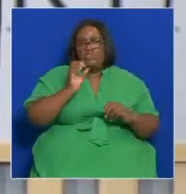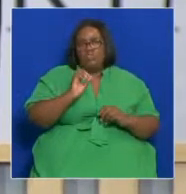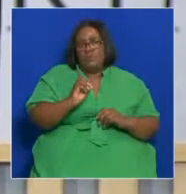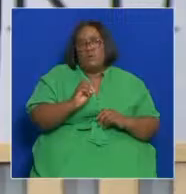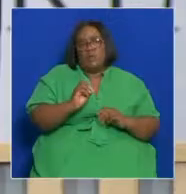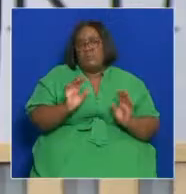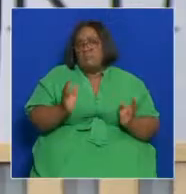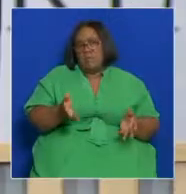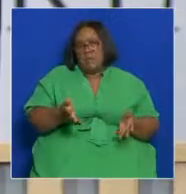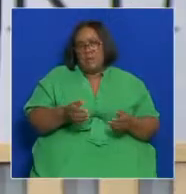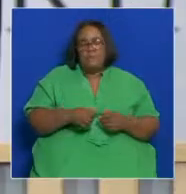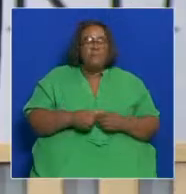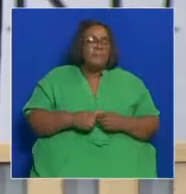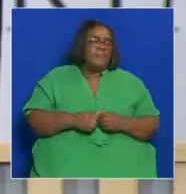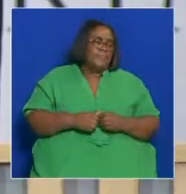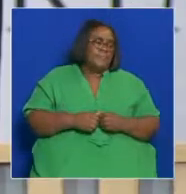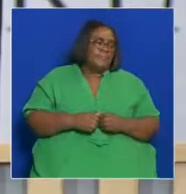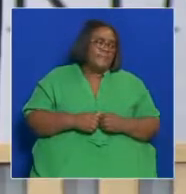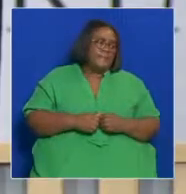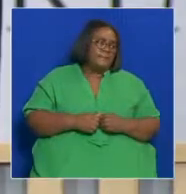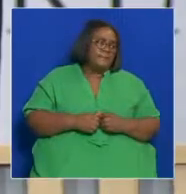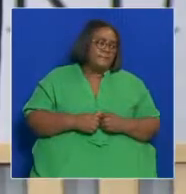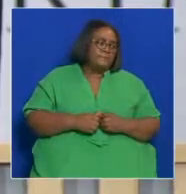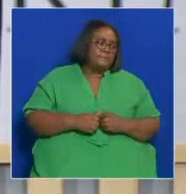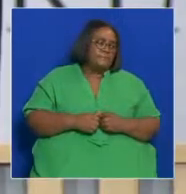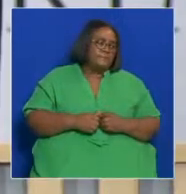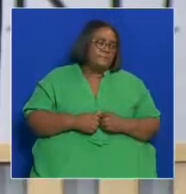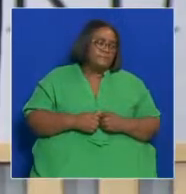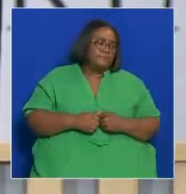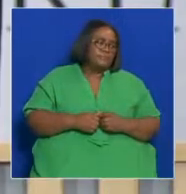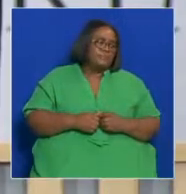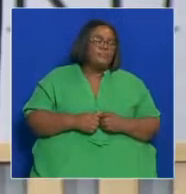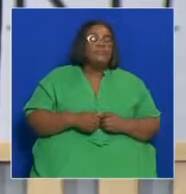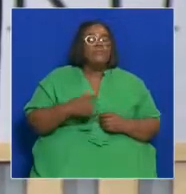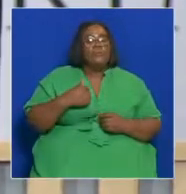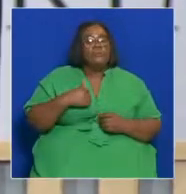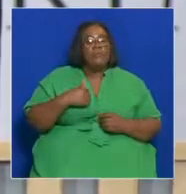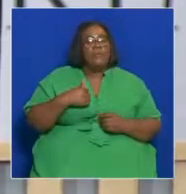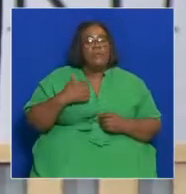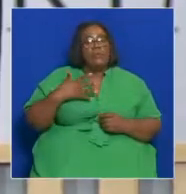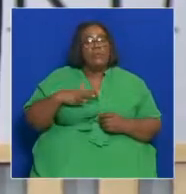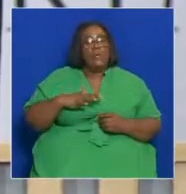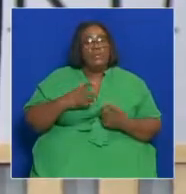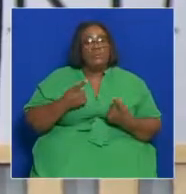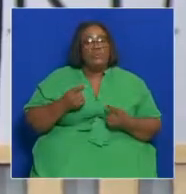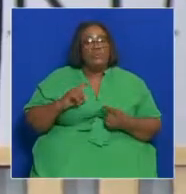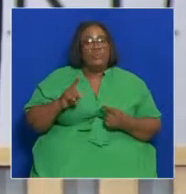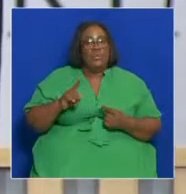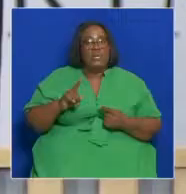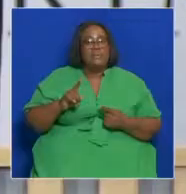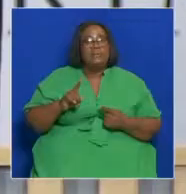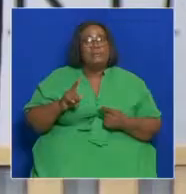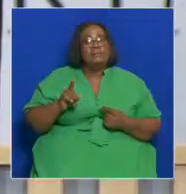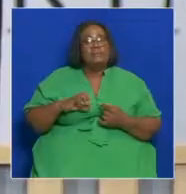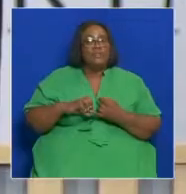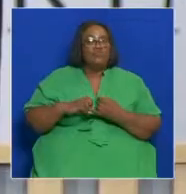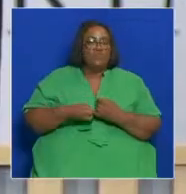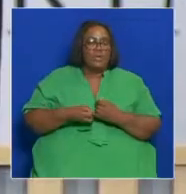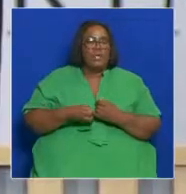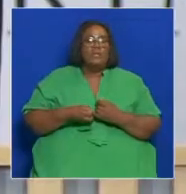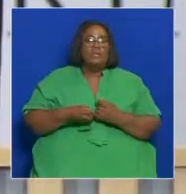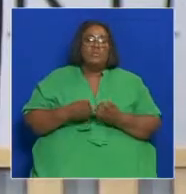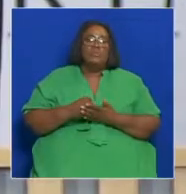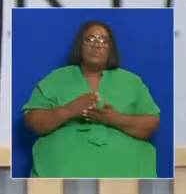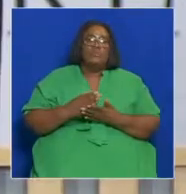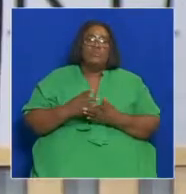part of what I would want to do is to try and get the team to be coherent. So I